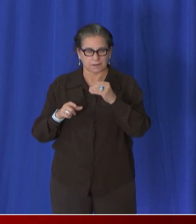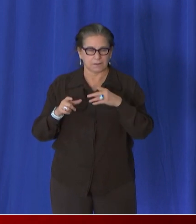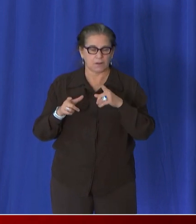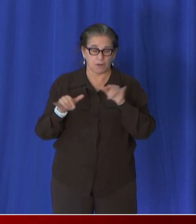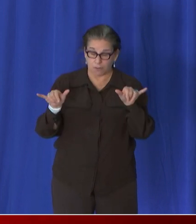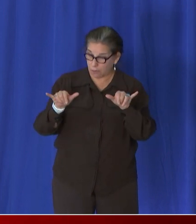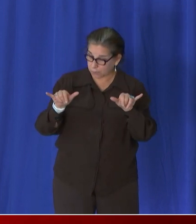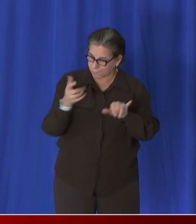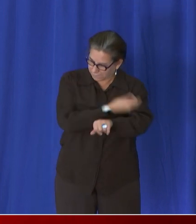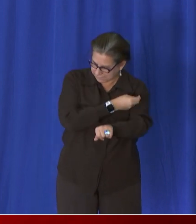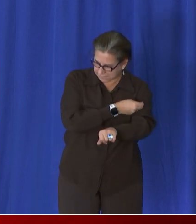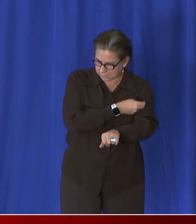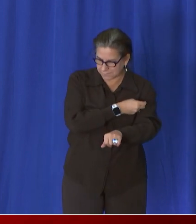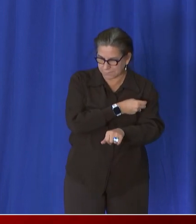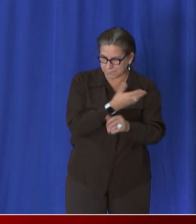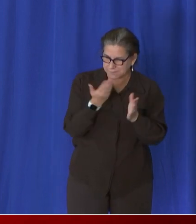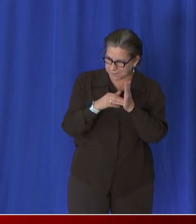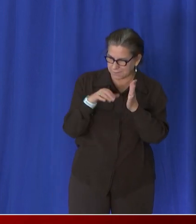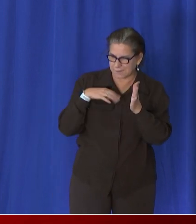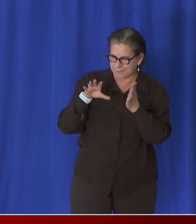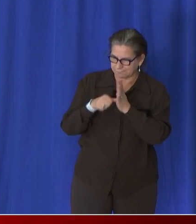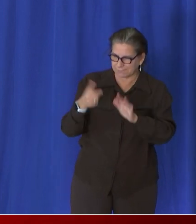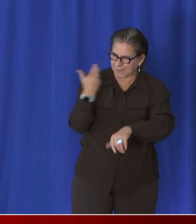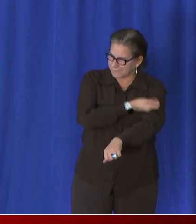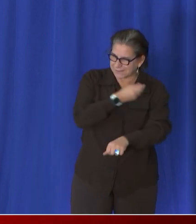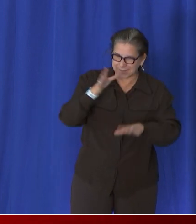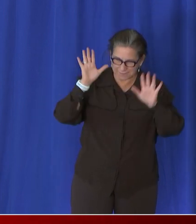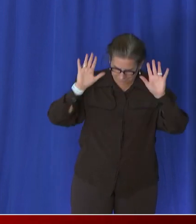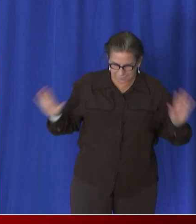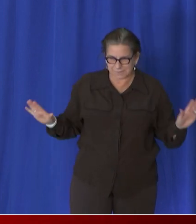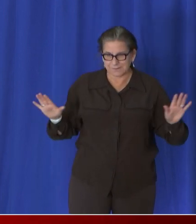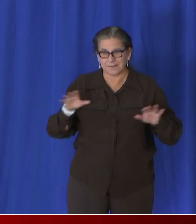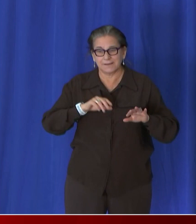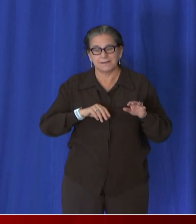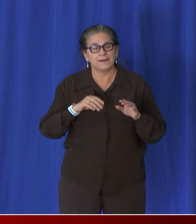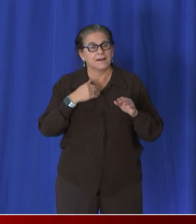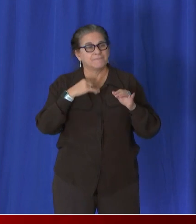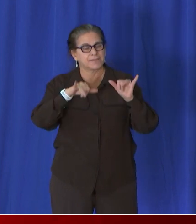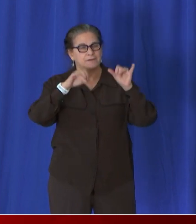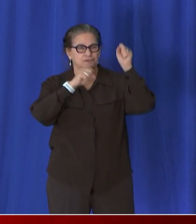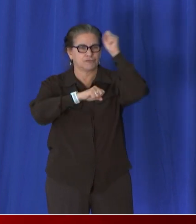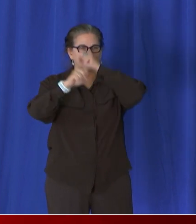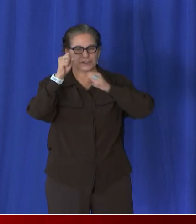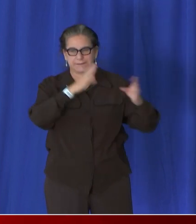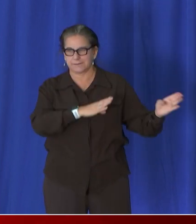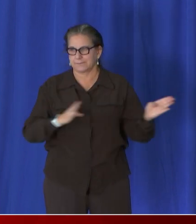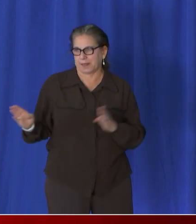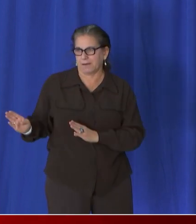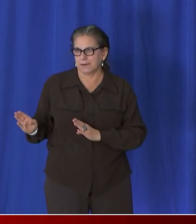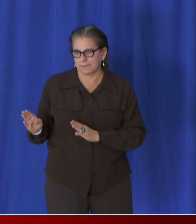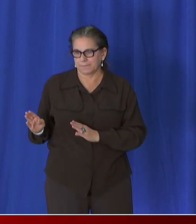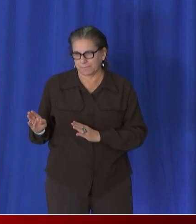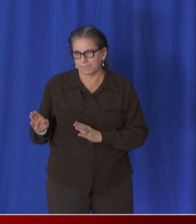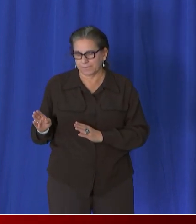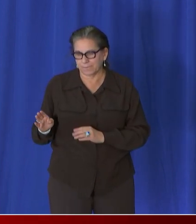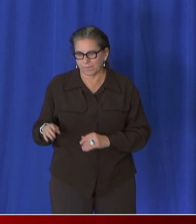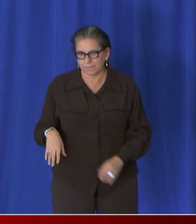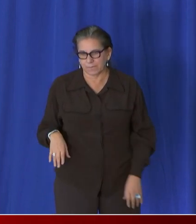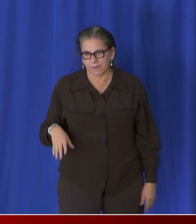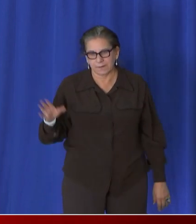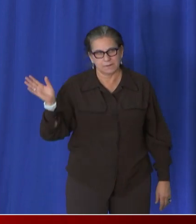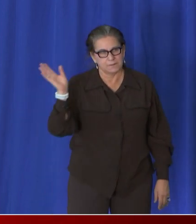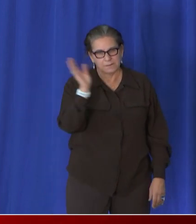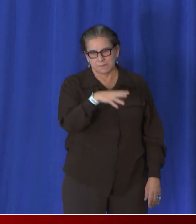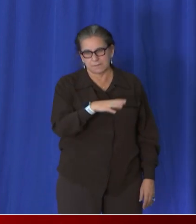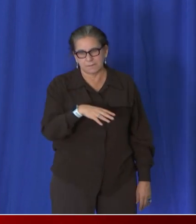testing. Some people are contributing this, this vertical line to just increase testing, and I wonder if you